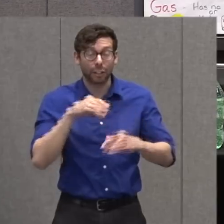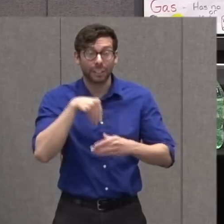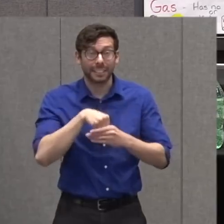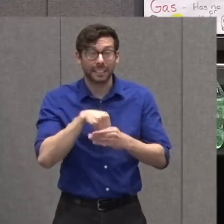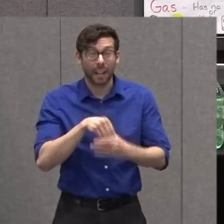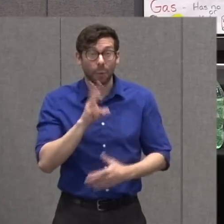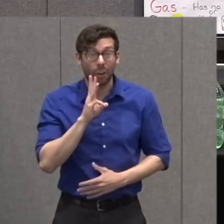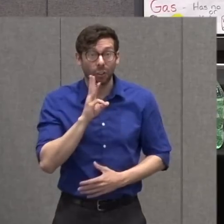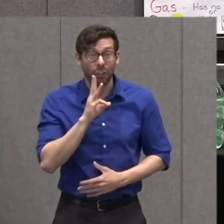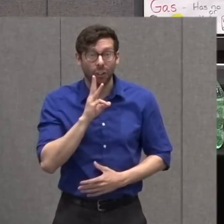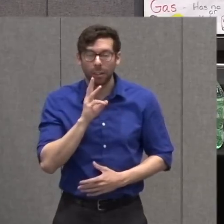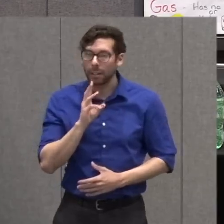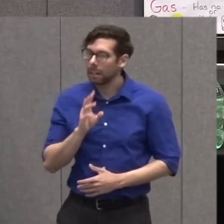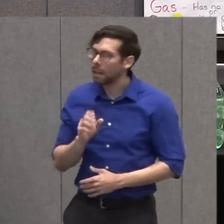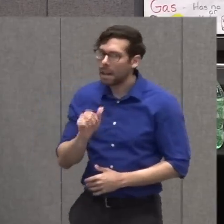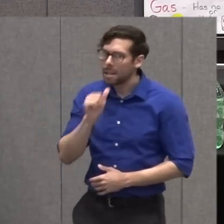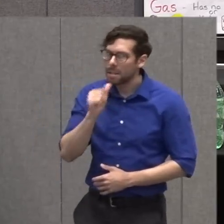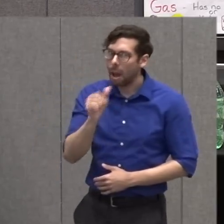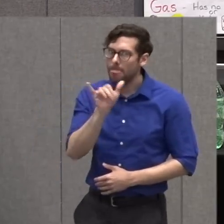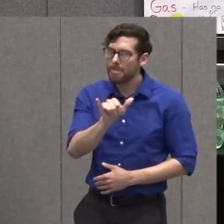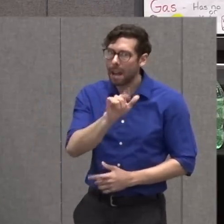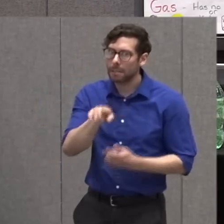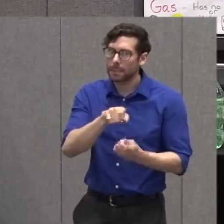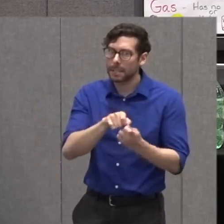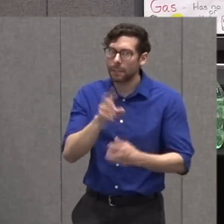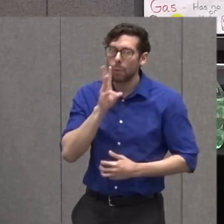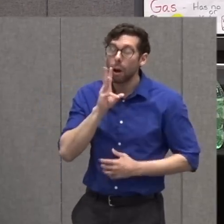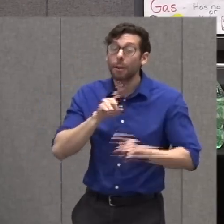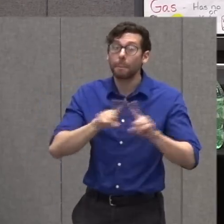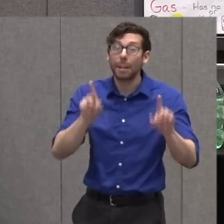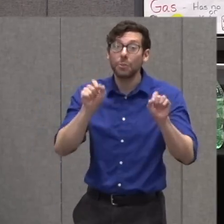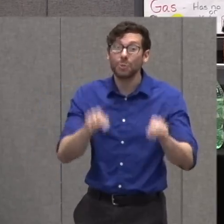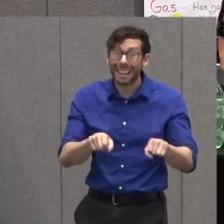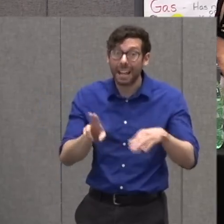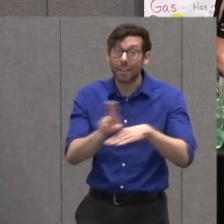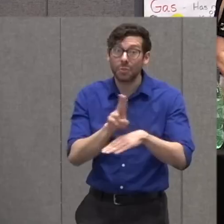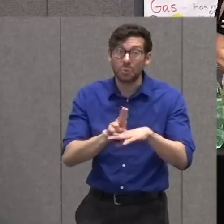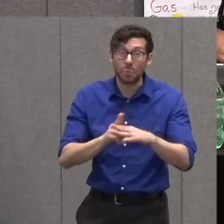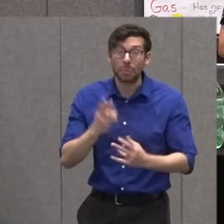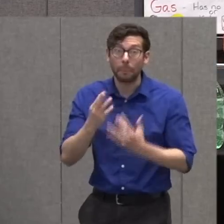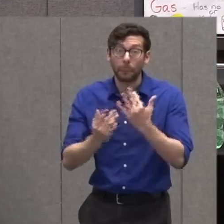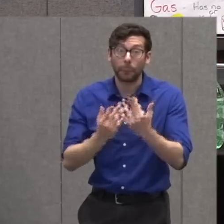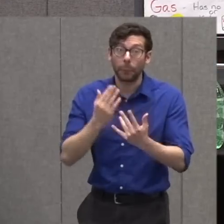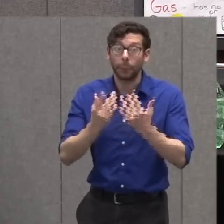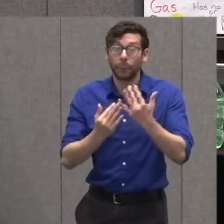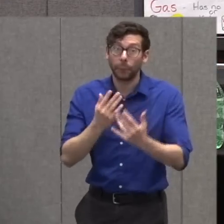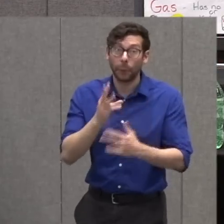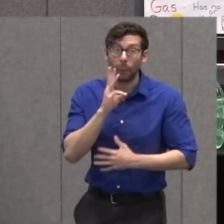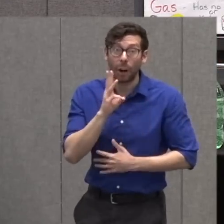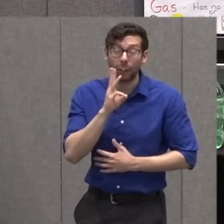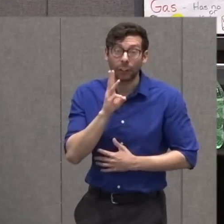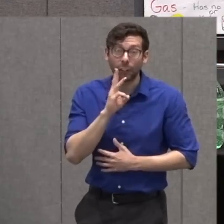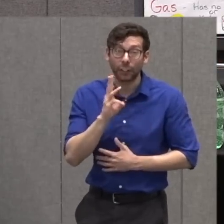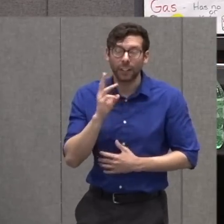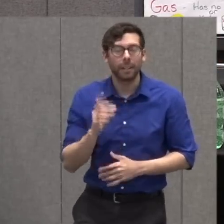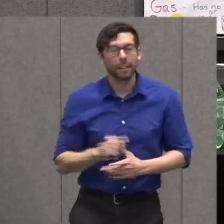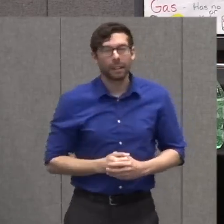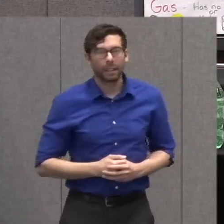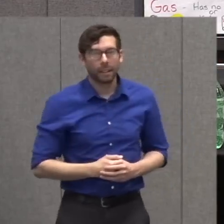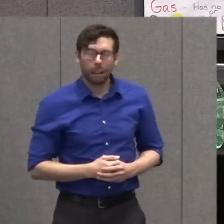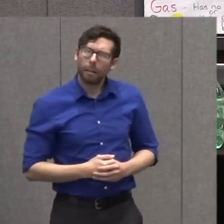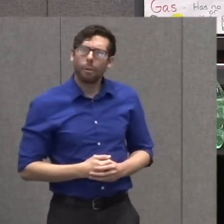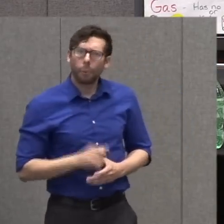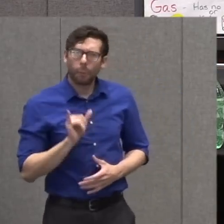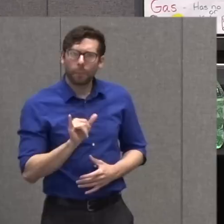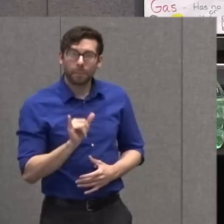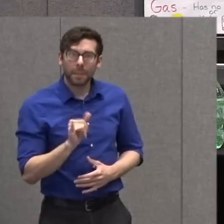if you used the bubbly kind of water. bubbly water. That is one of the wonder. kind of stipulations, maybe, is if you have